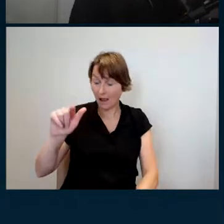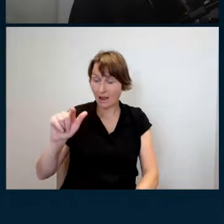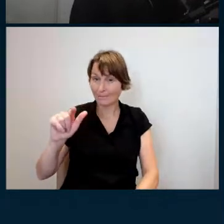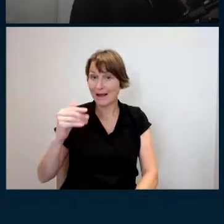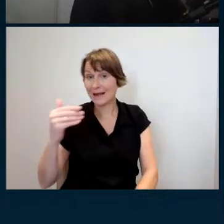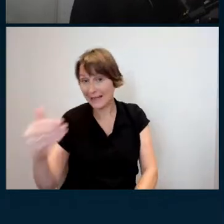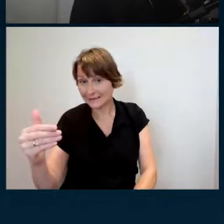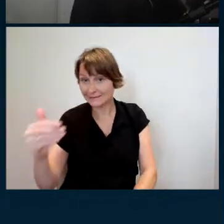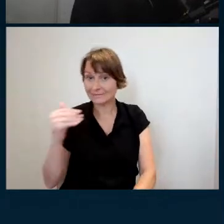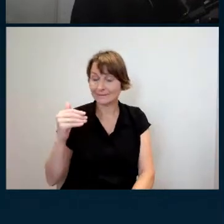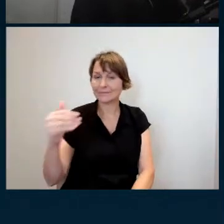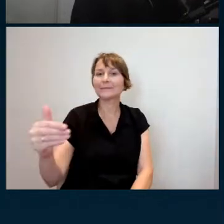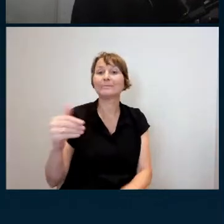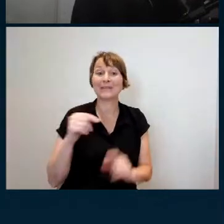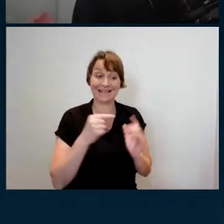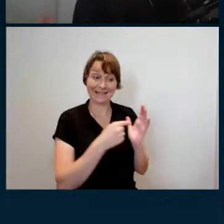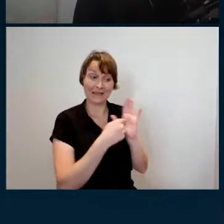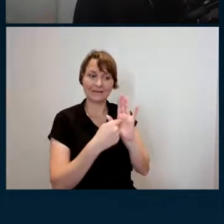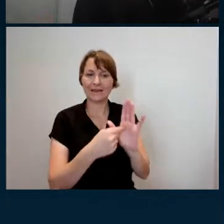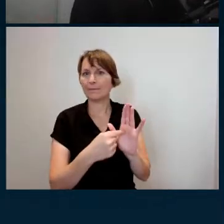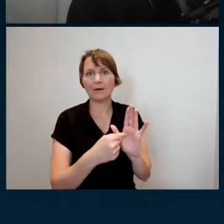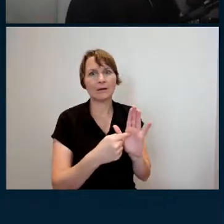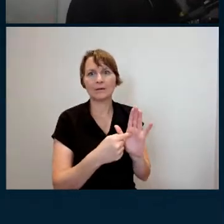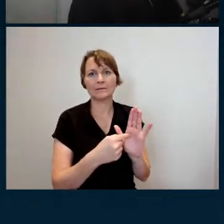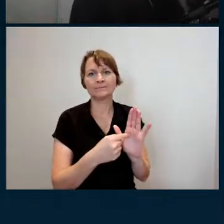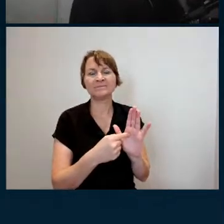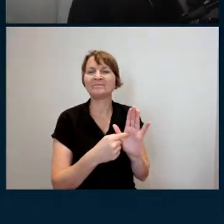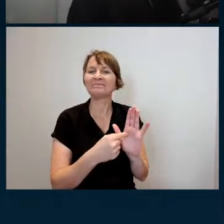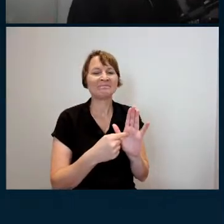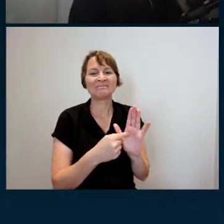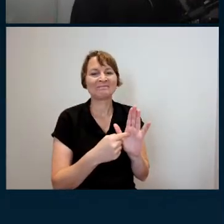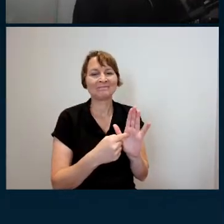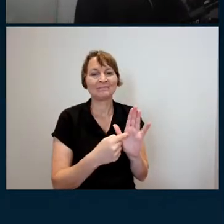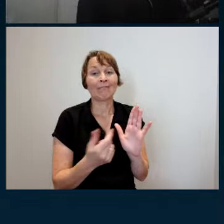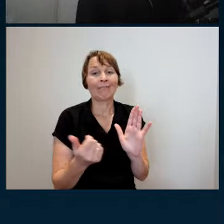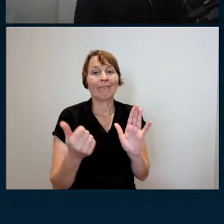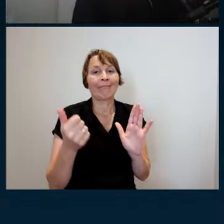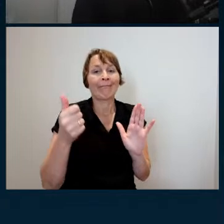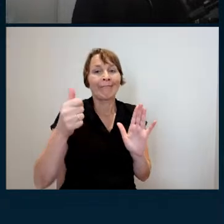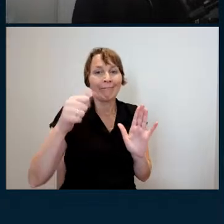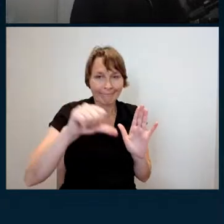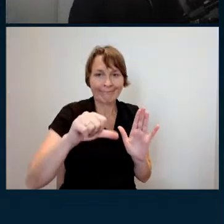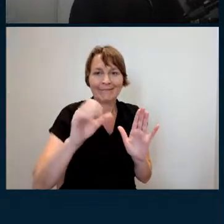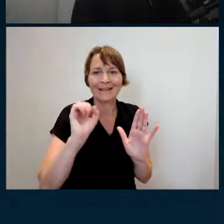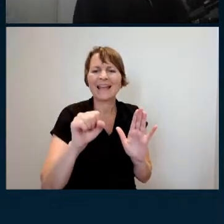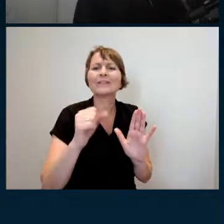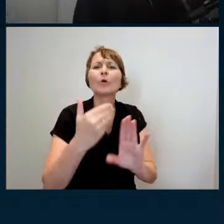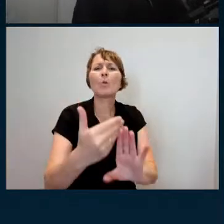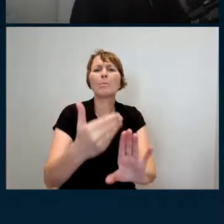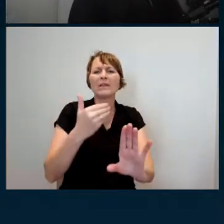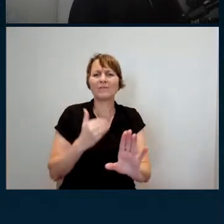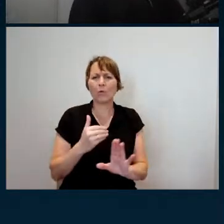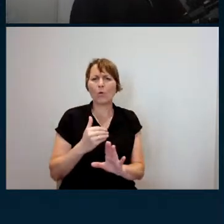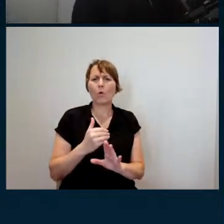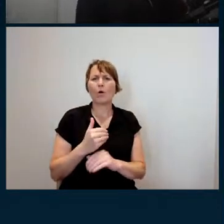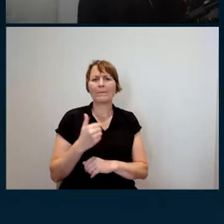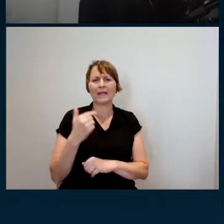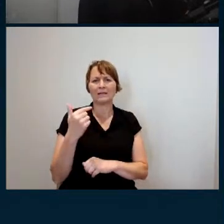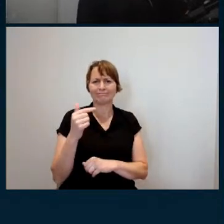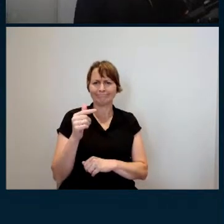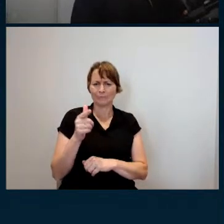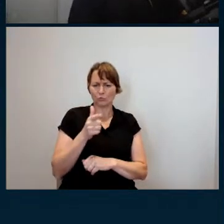this demo going wrong. Let's say it like that. So that's why I recorded it in advance, but I will act like it's all live.